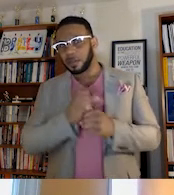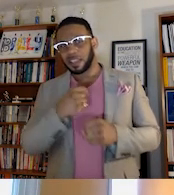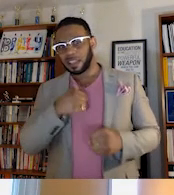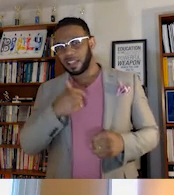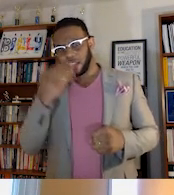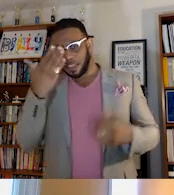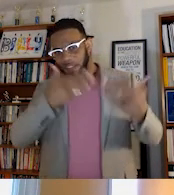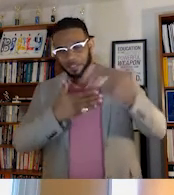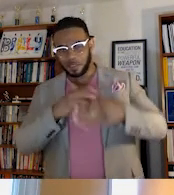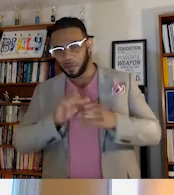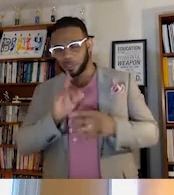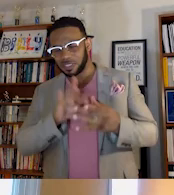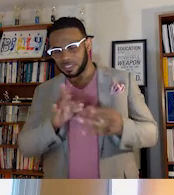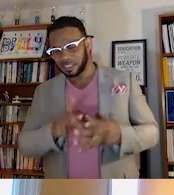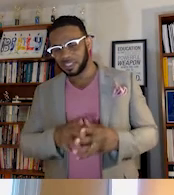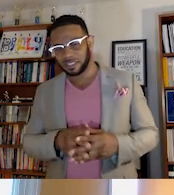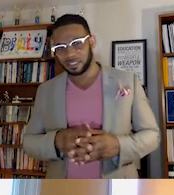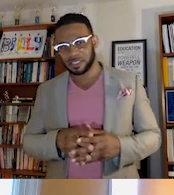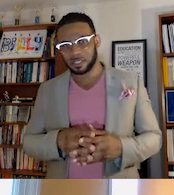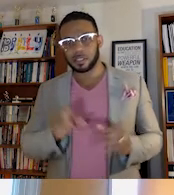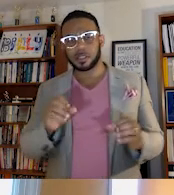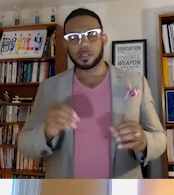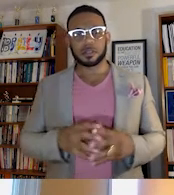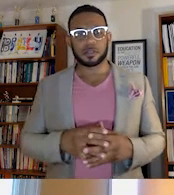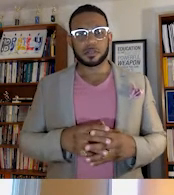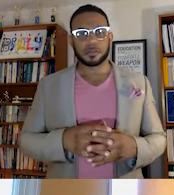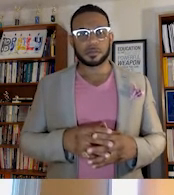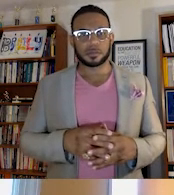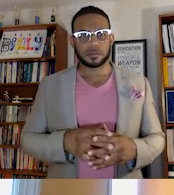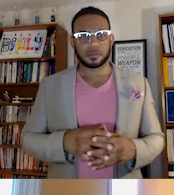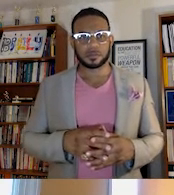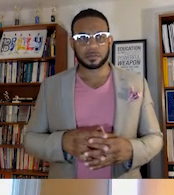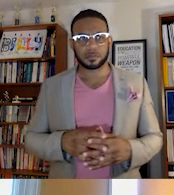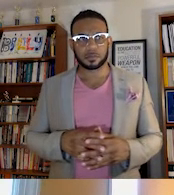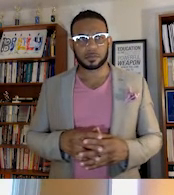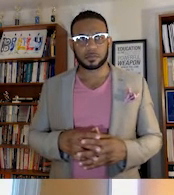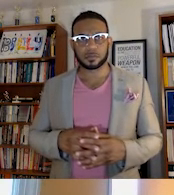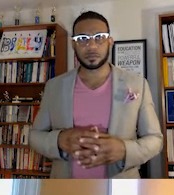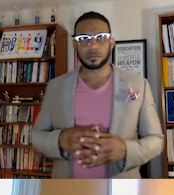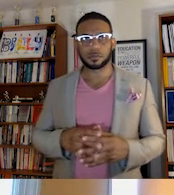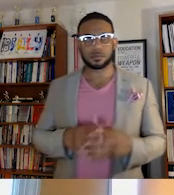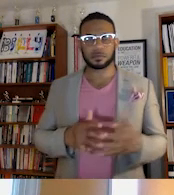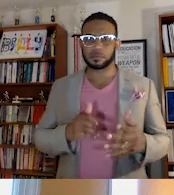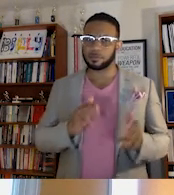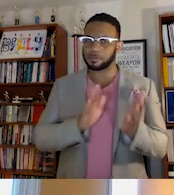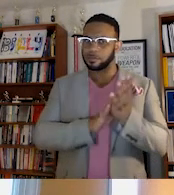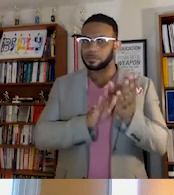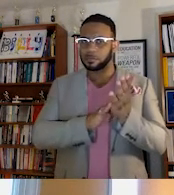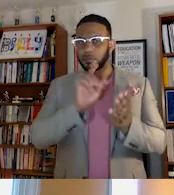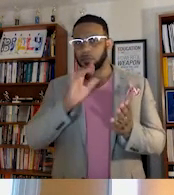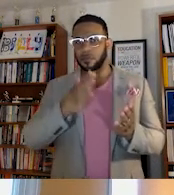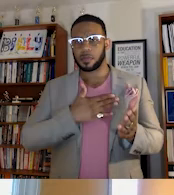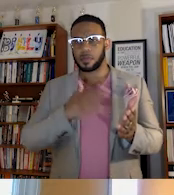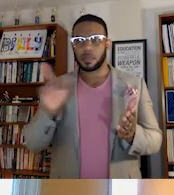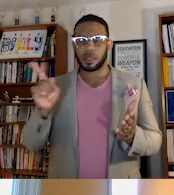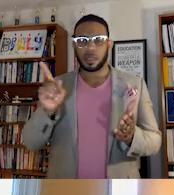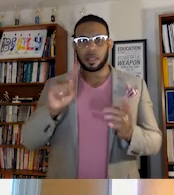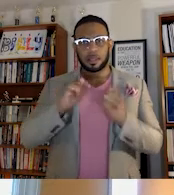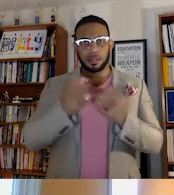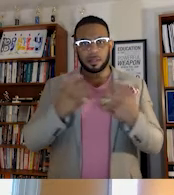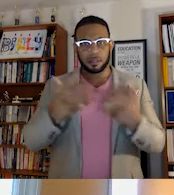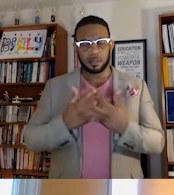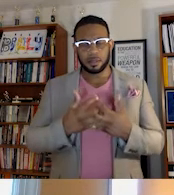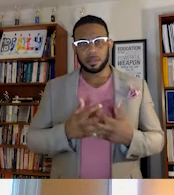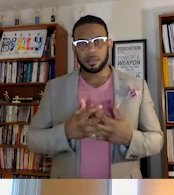us invisible, is what you're saying. So there was kudos to one of my